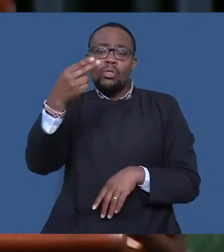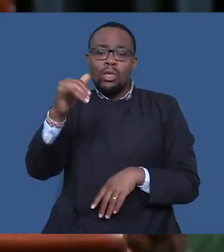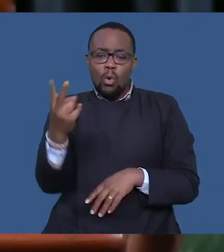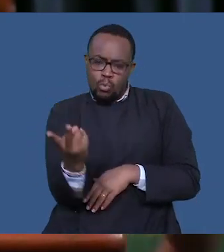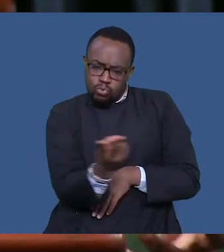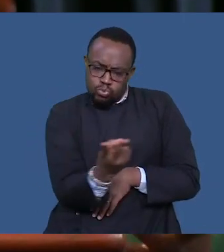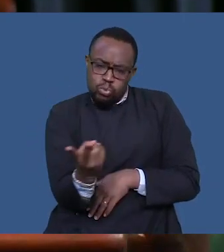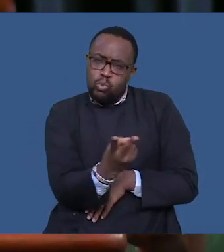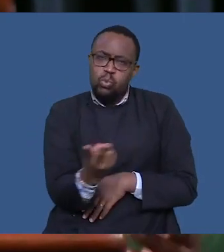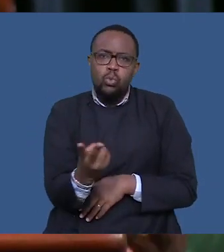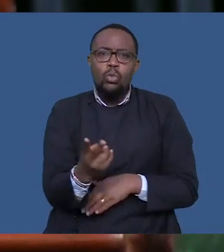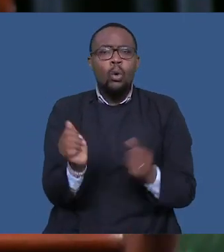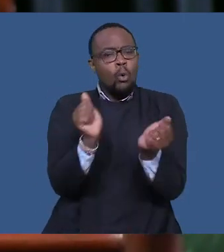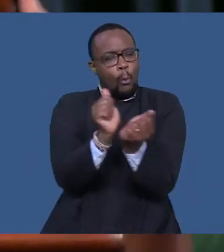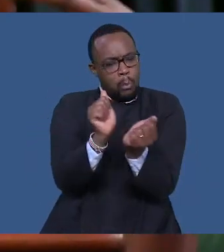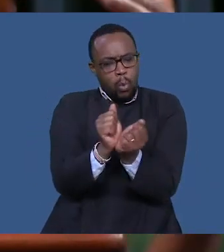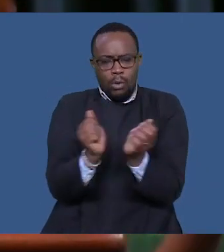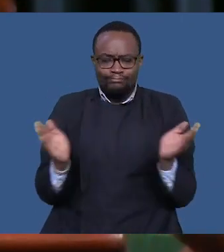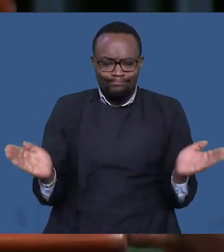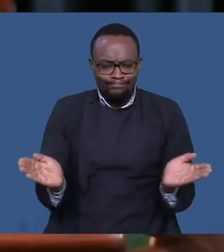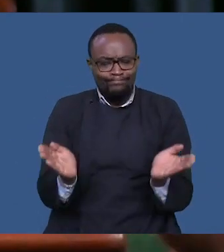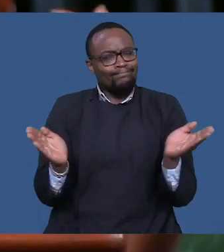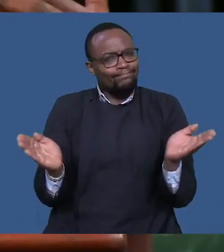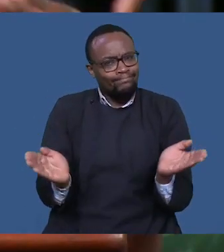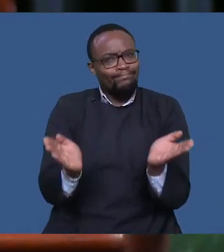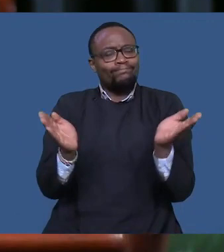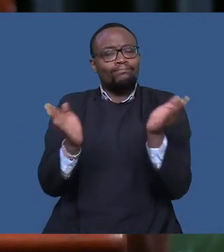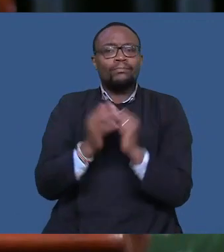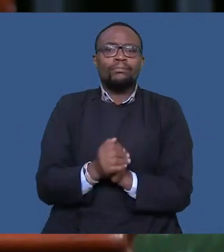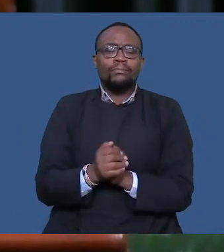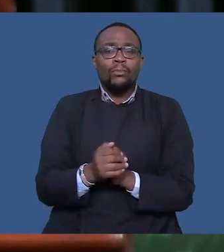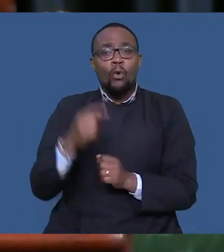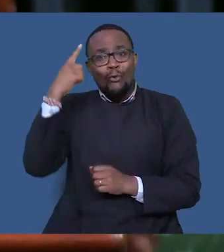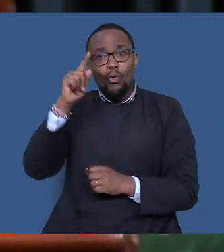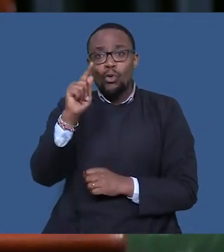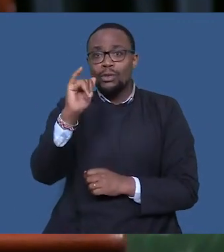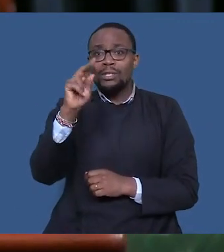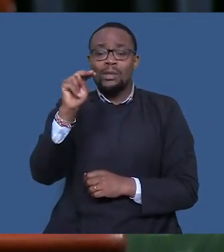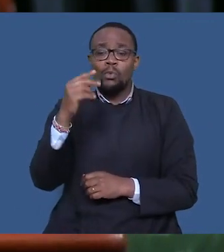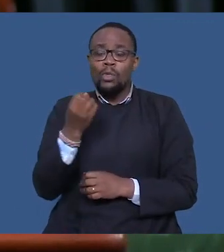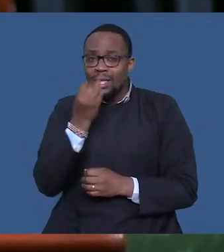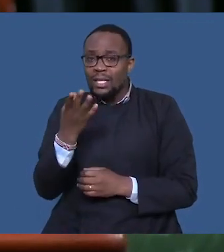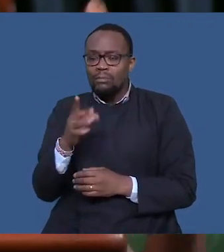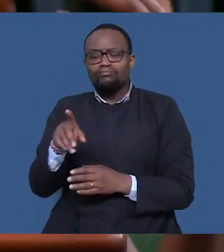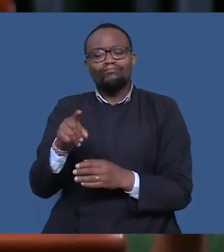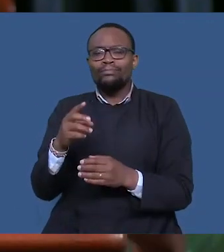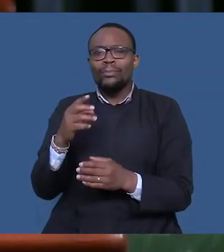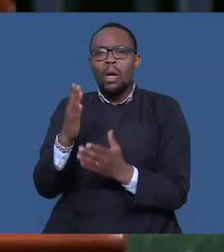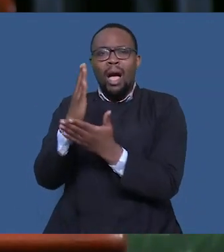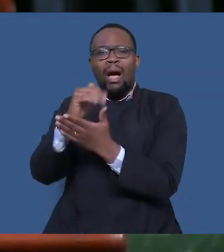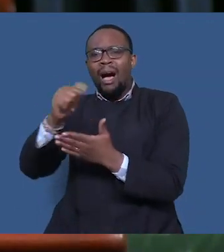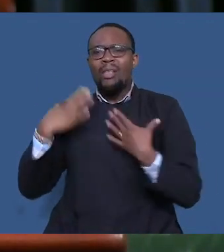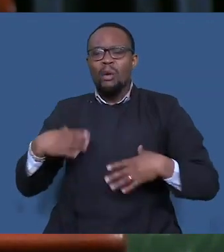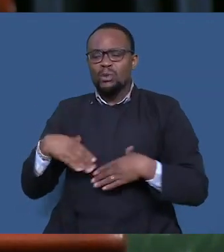actually give him, and just tell him, do not allow anyone to look down on you, to despise you as a young person, as you take